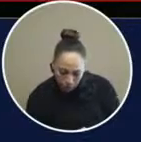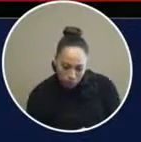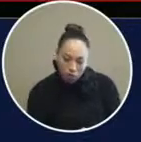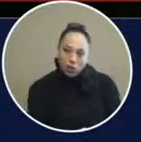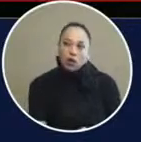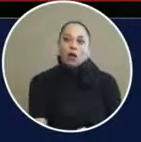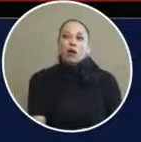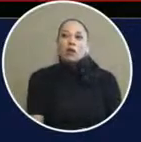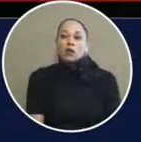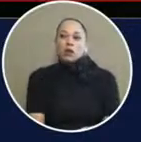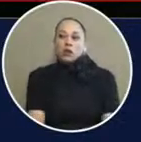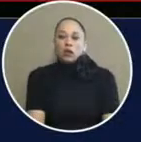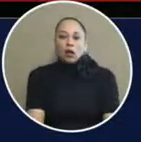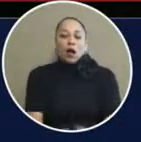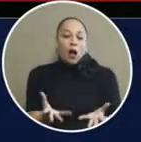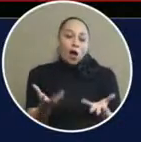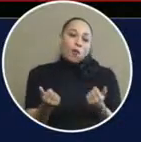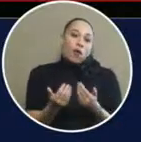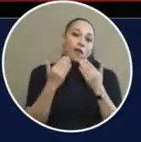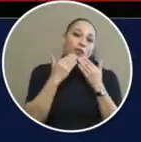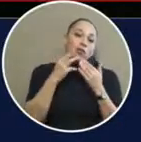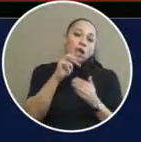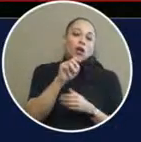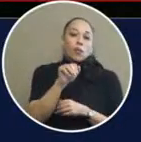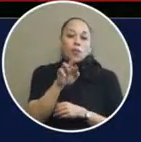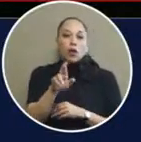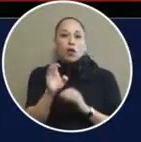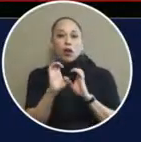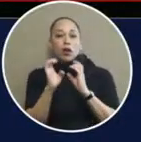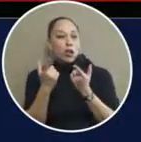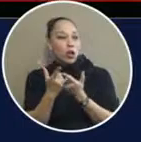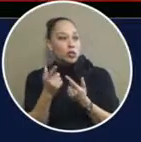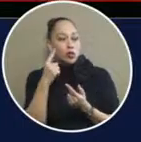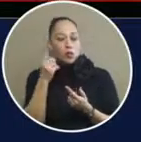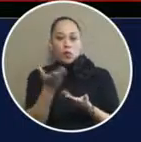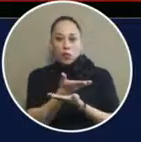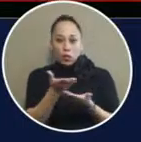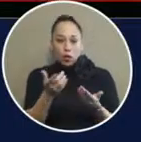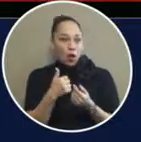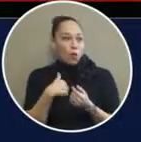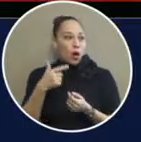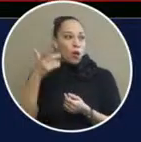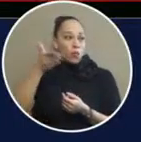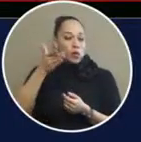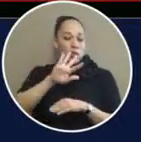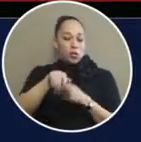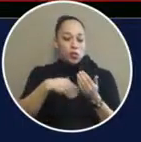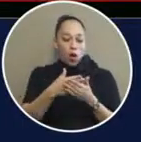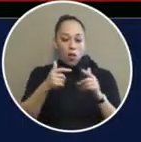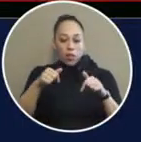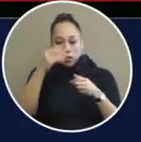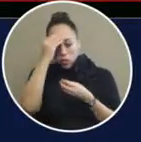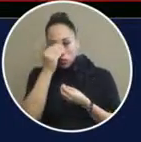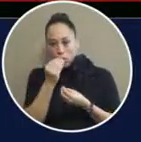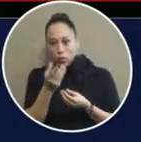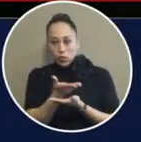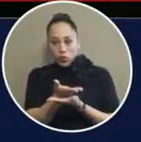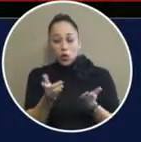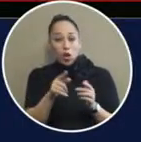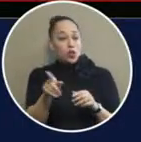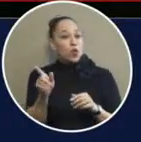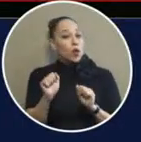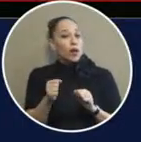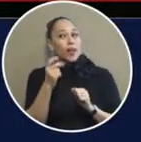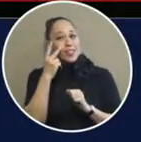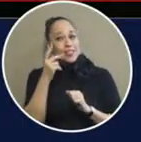So I want to thank the mayor and council for your patience and giving us the time to present all this information to you. As you can see,